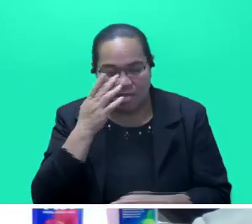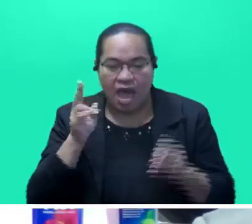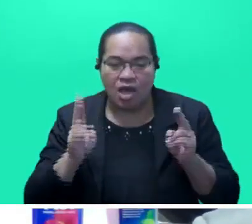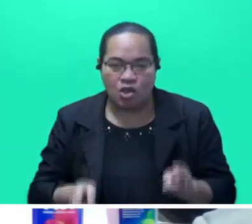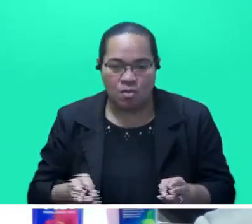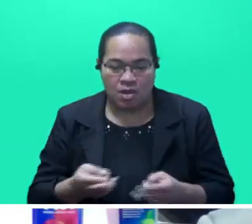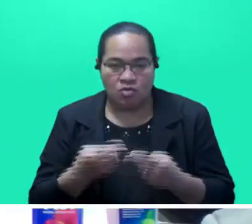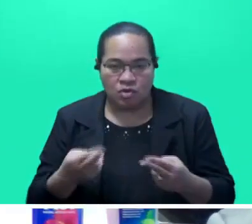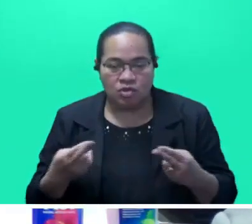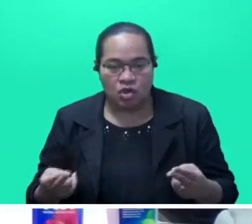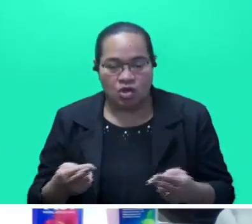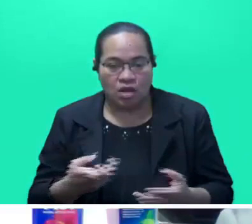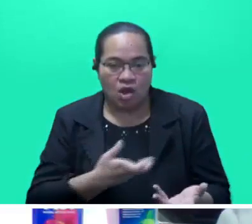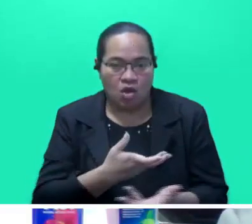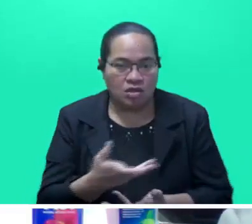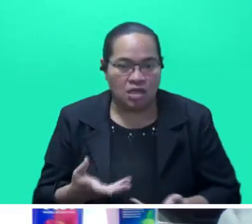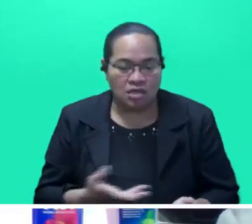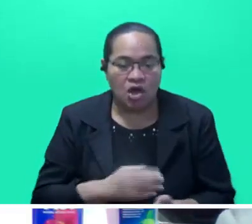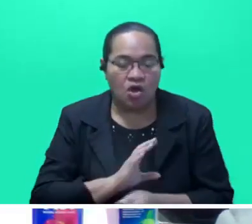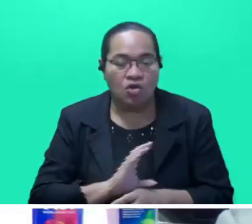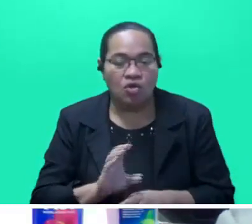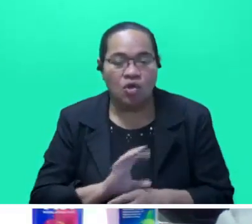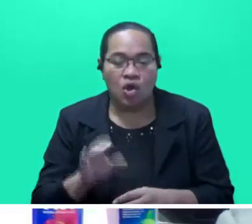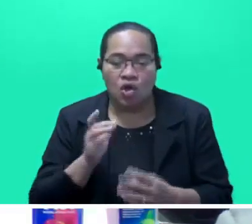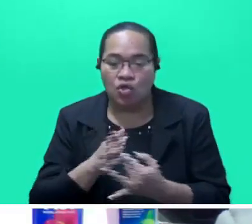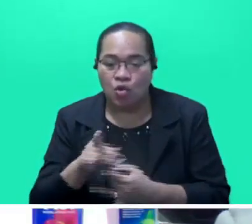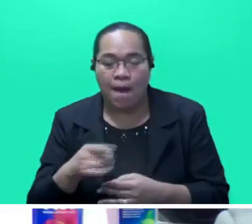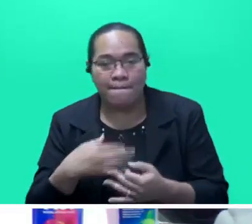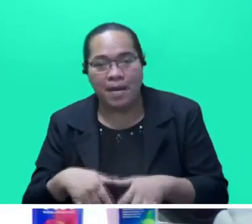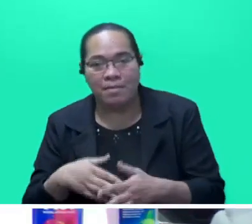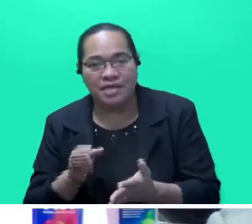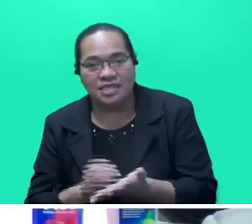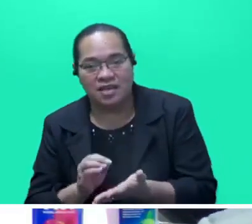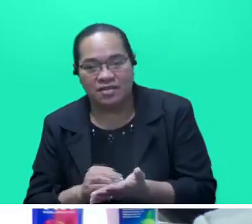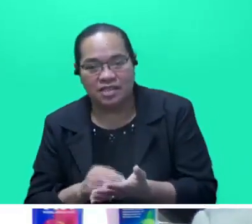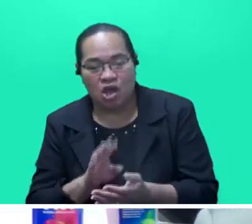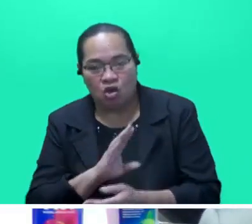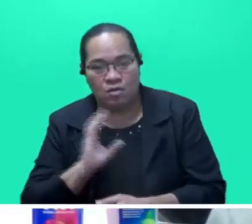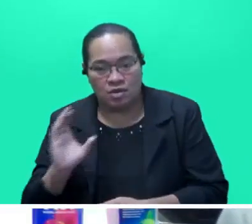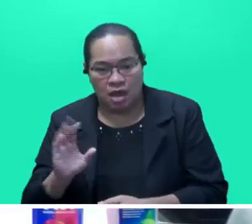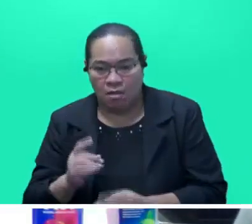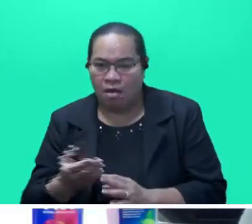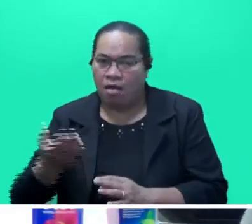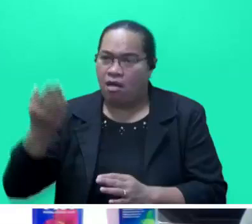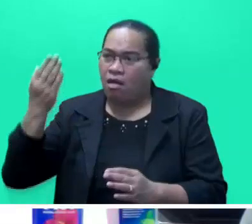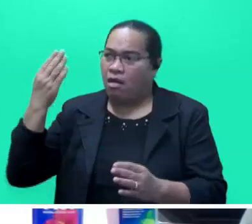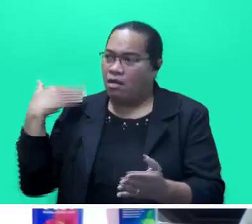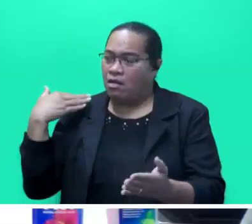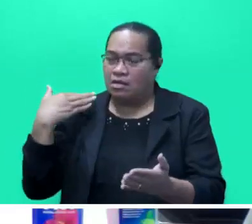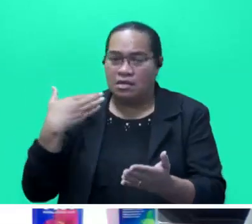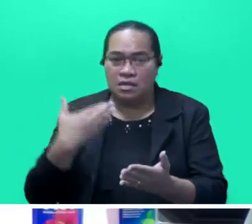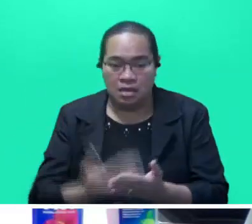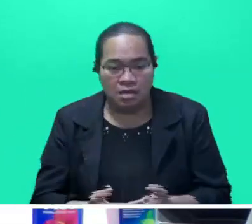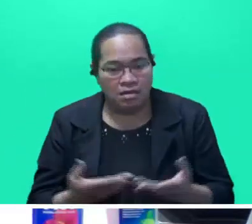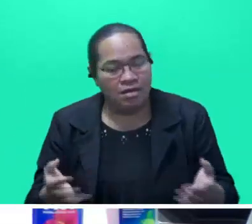Consultancy through the Public Service Commissions. Since then, the Fiji Corrections Service